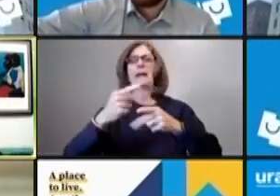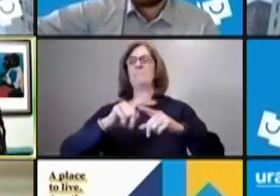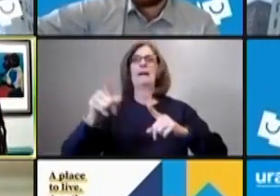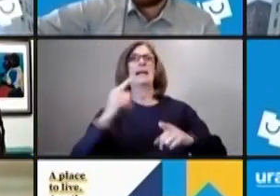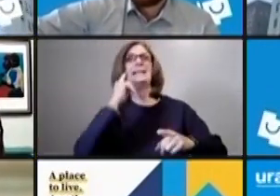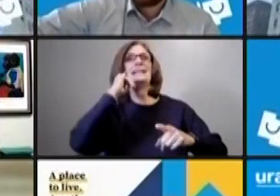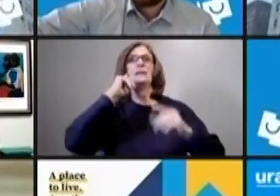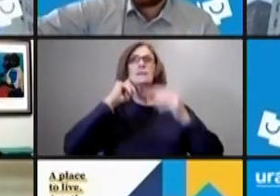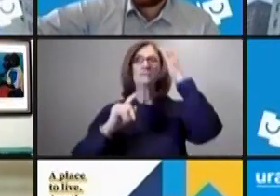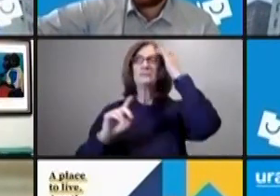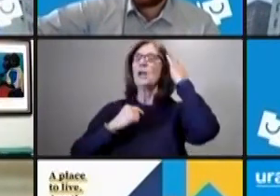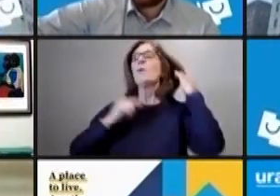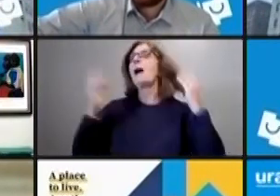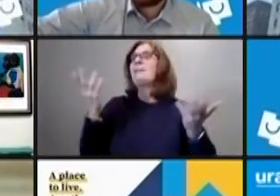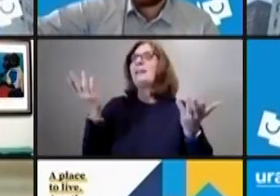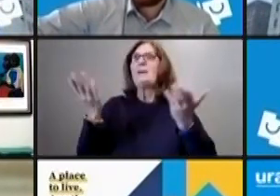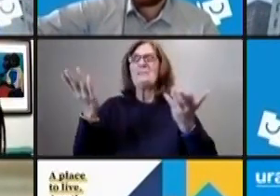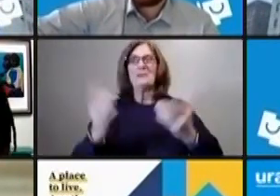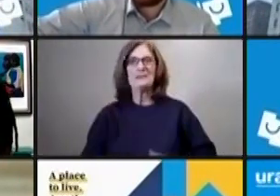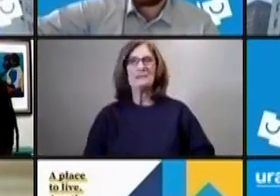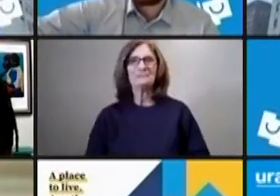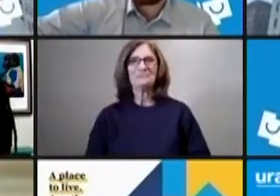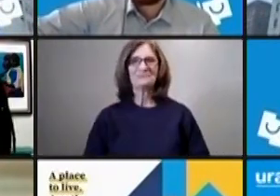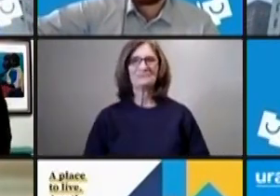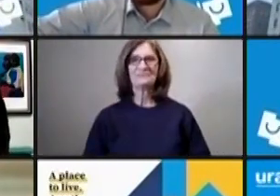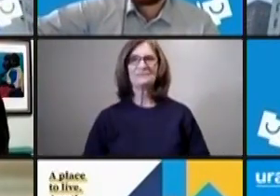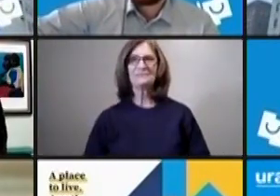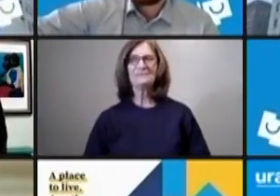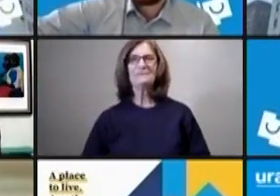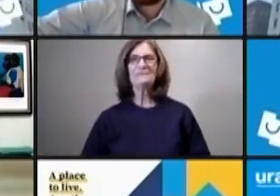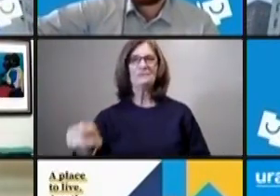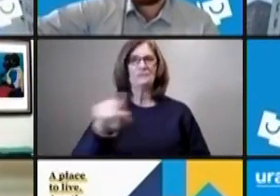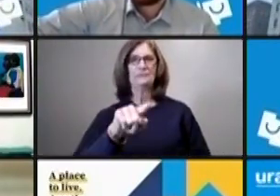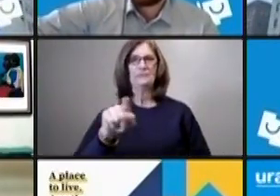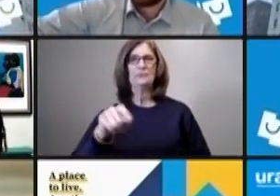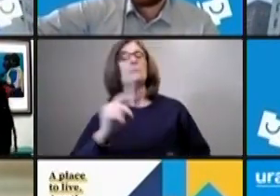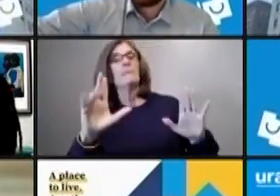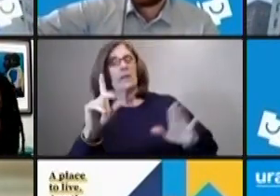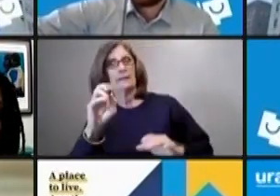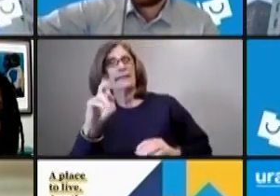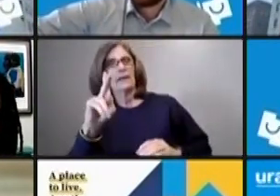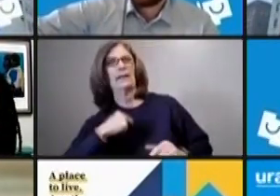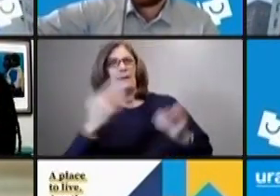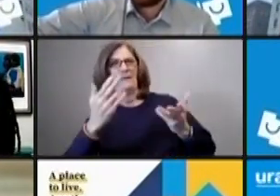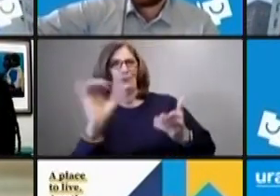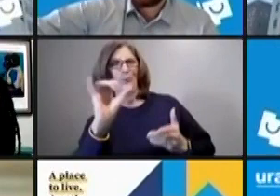right. And I'm here, sorry. That's all right. And Derek's here as well. And Derek, thank you.